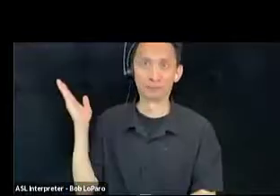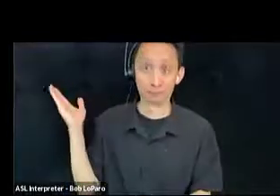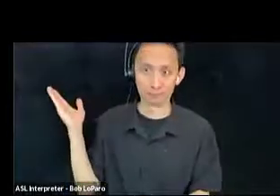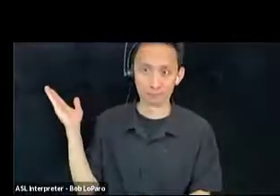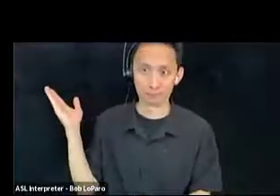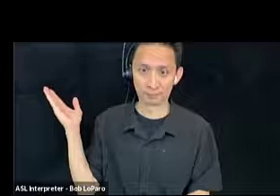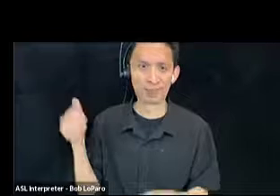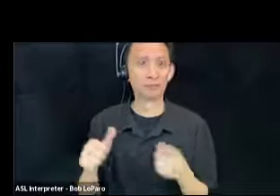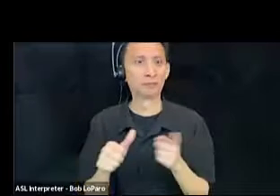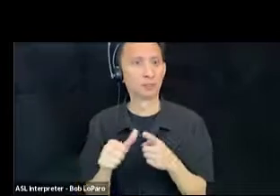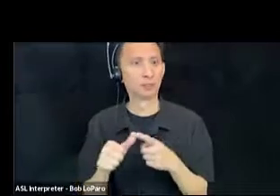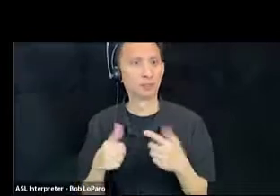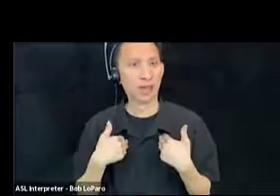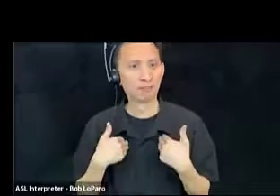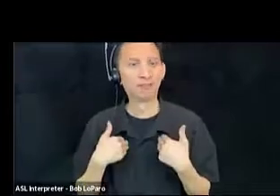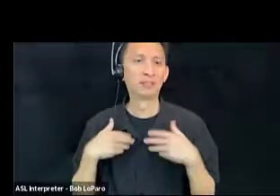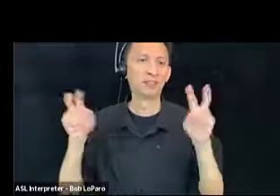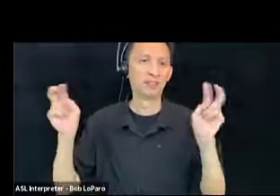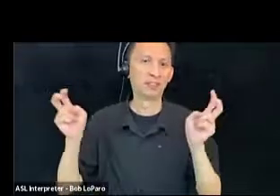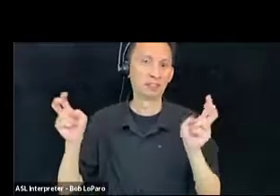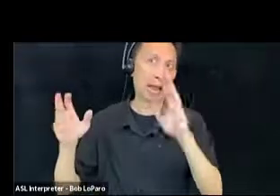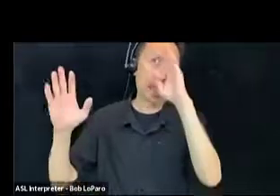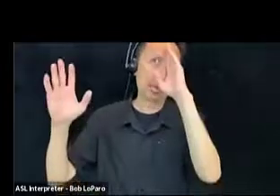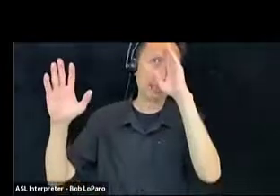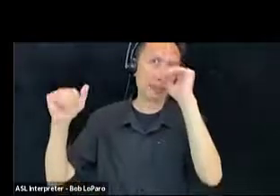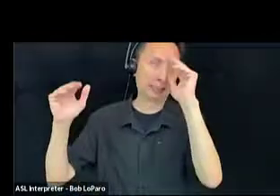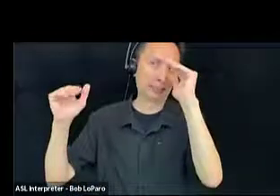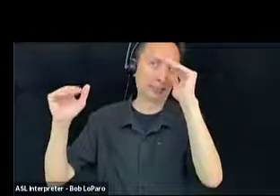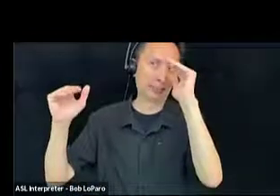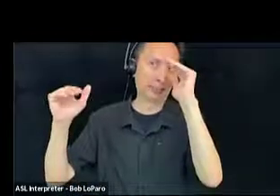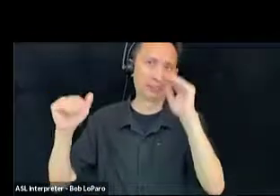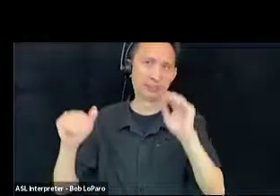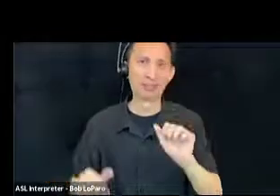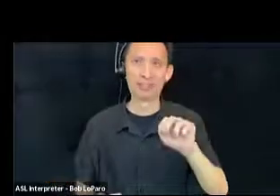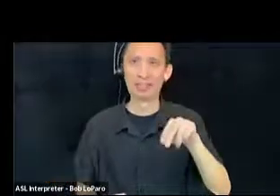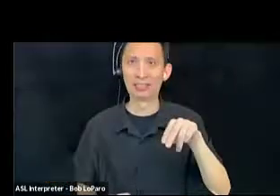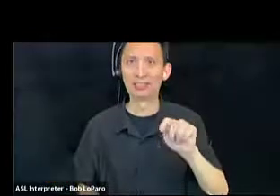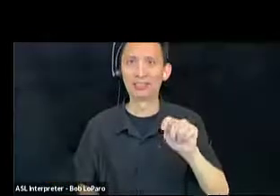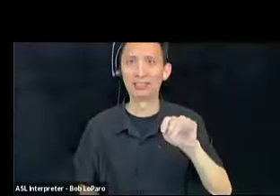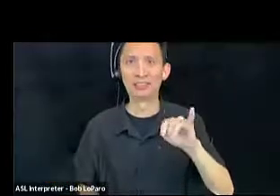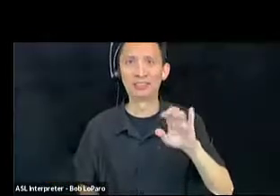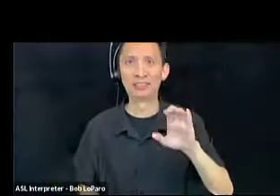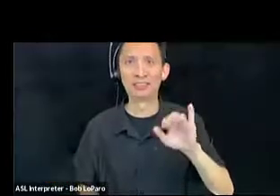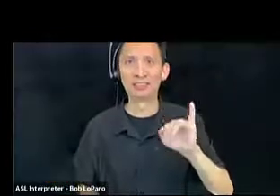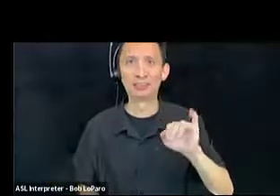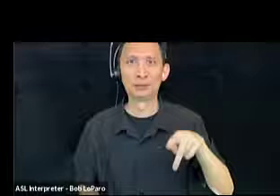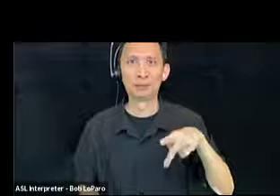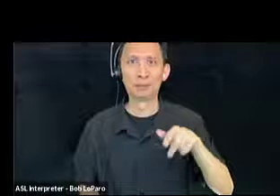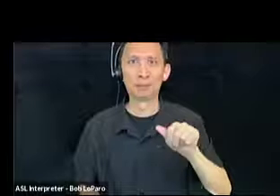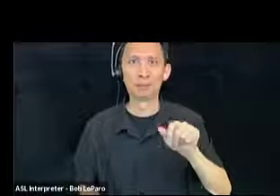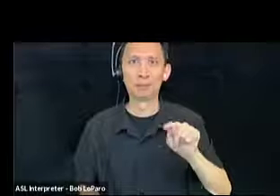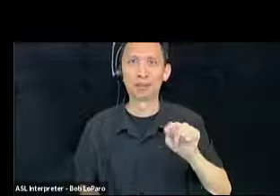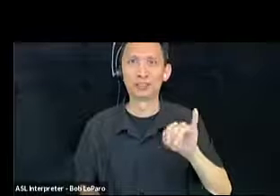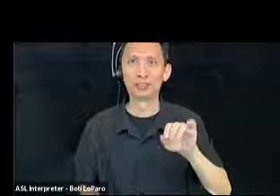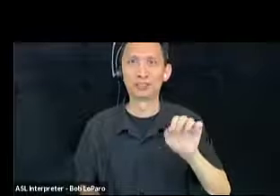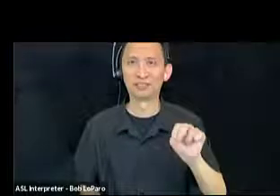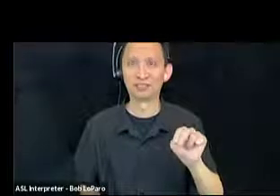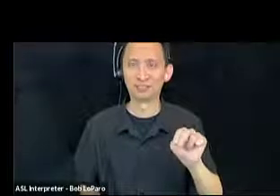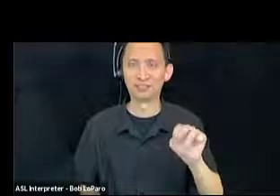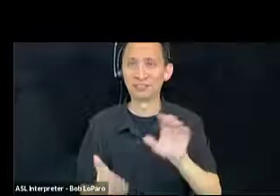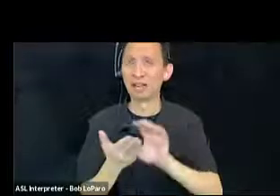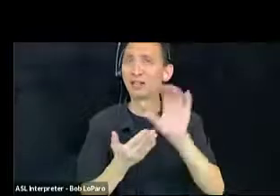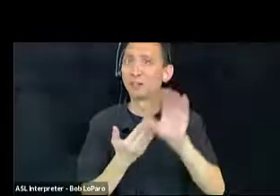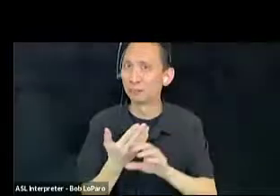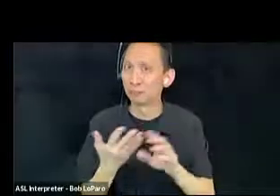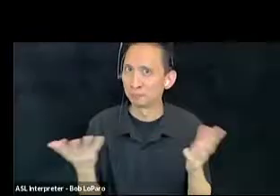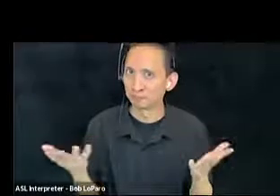calendar, and this is the very start. And so what I had mentioned before is if your child does not have any kind of symbolic meaning